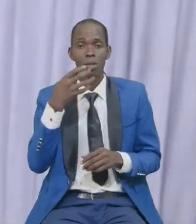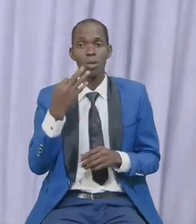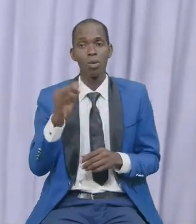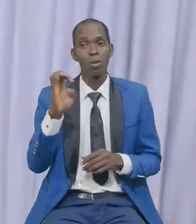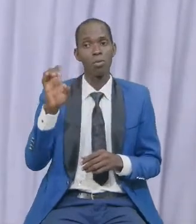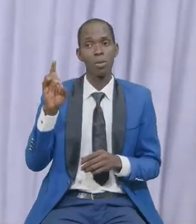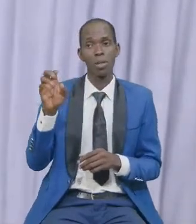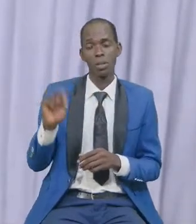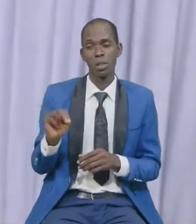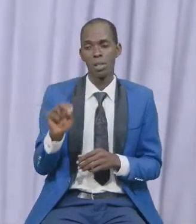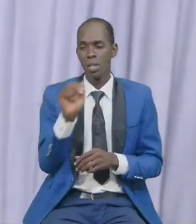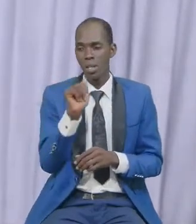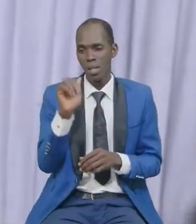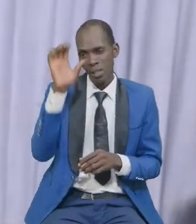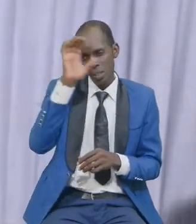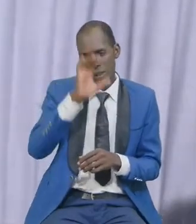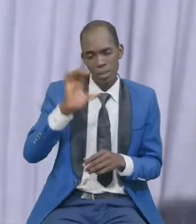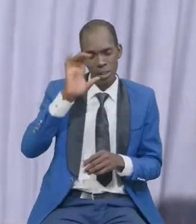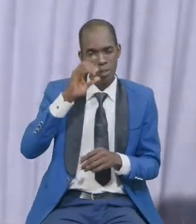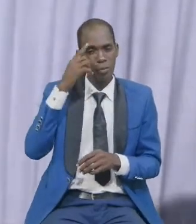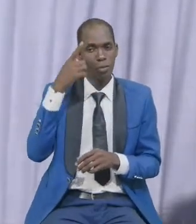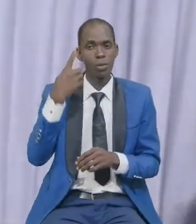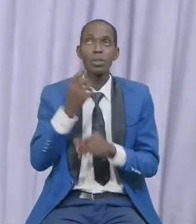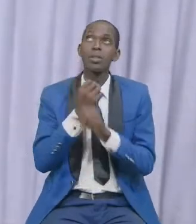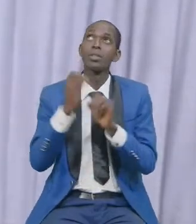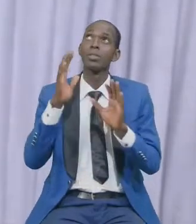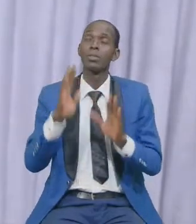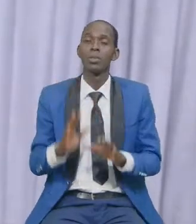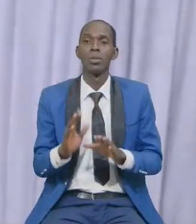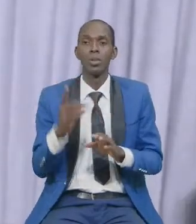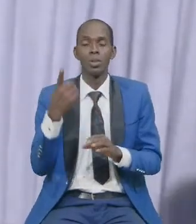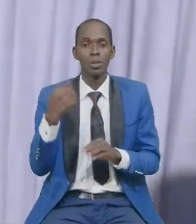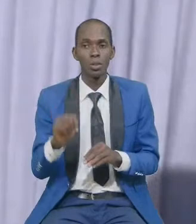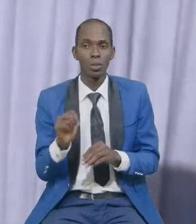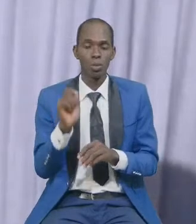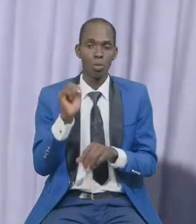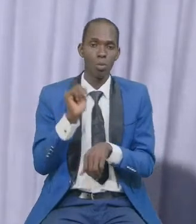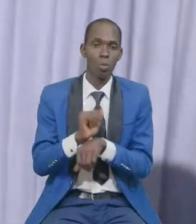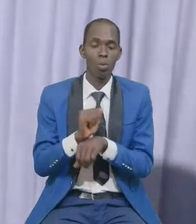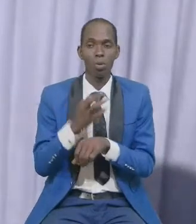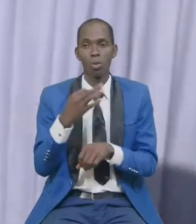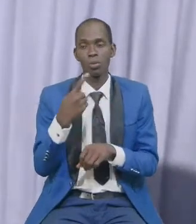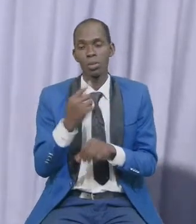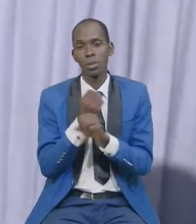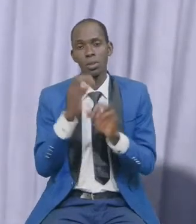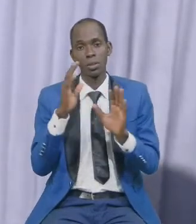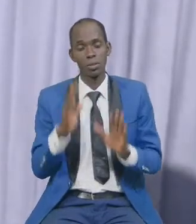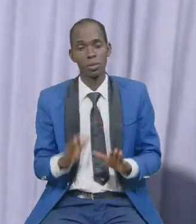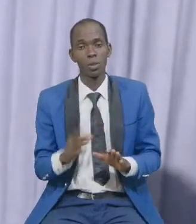Savior, the work of the Savior, the redemption of